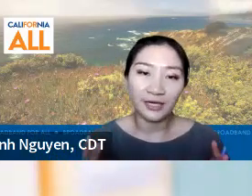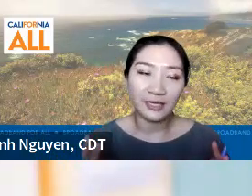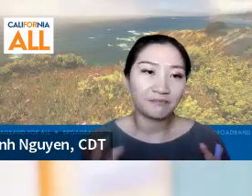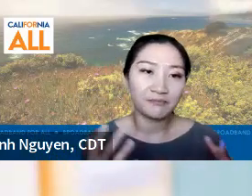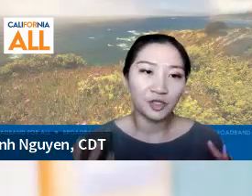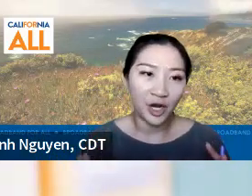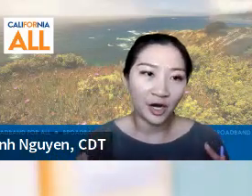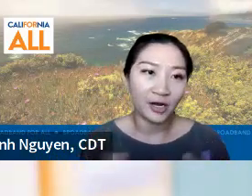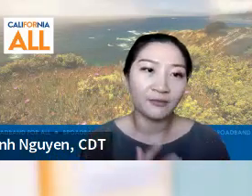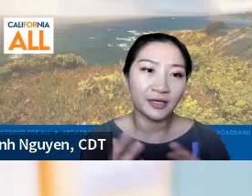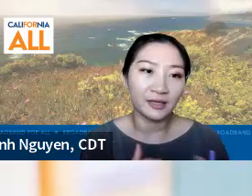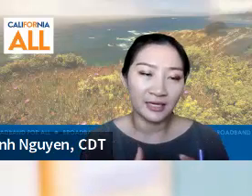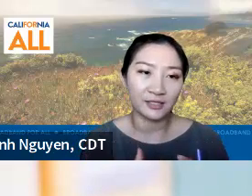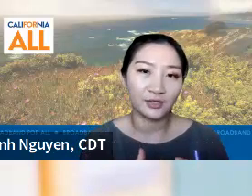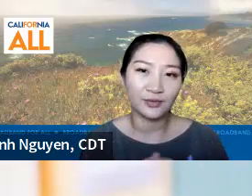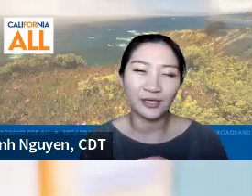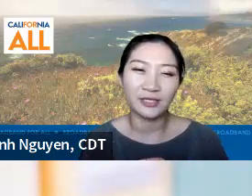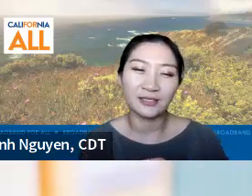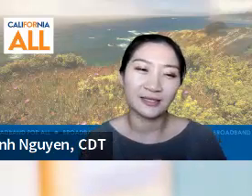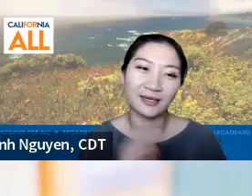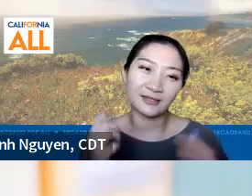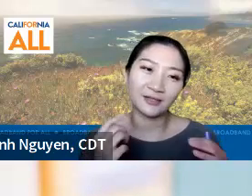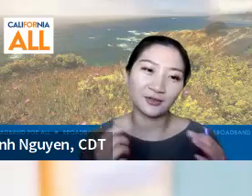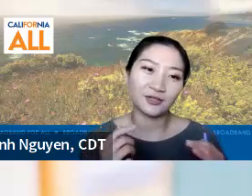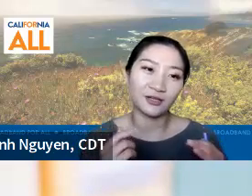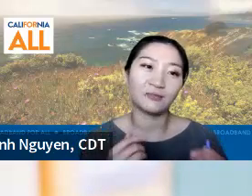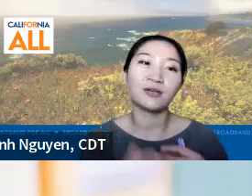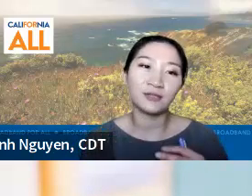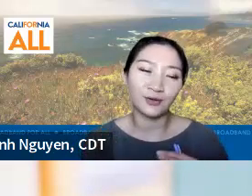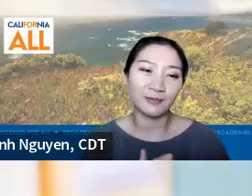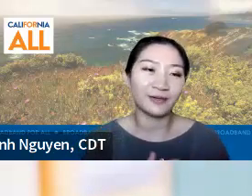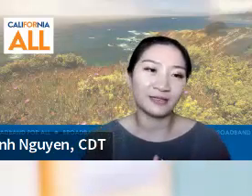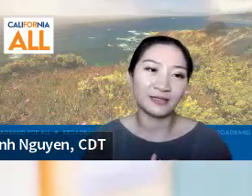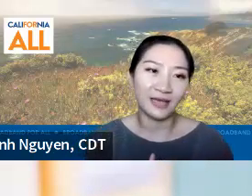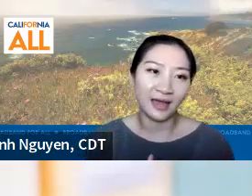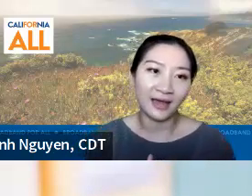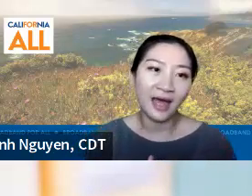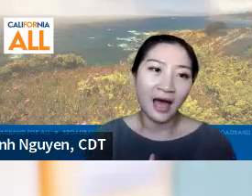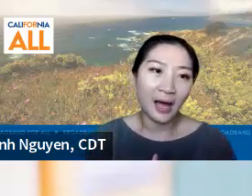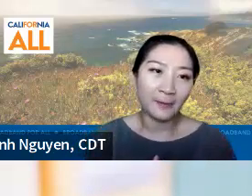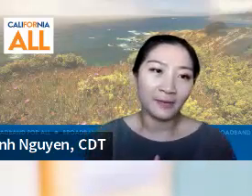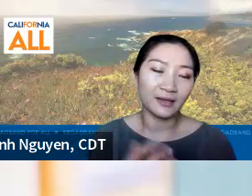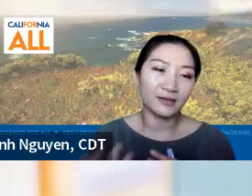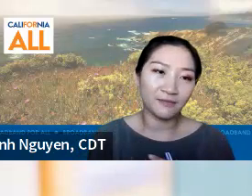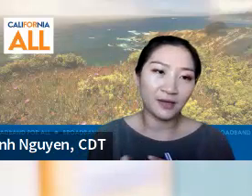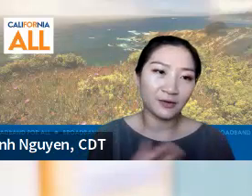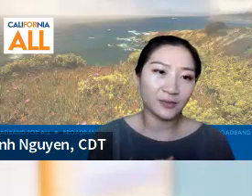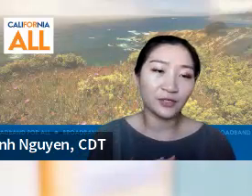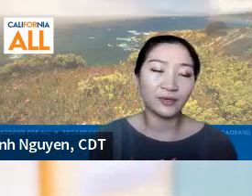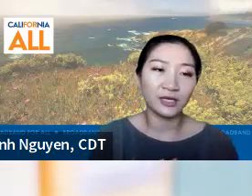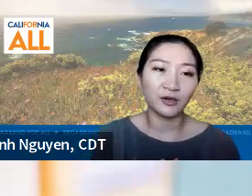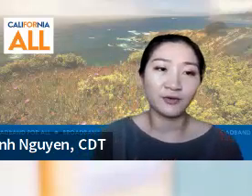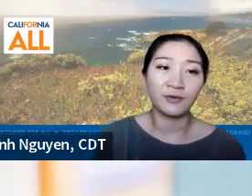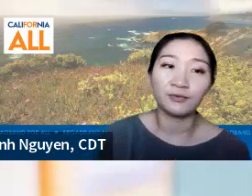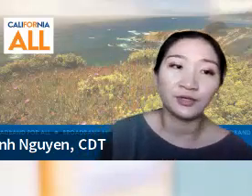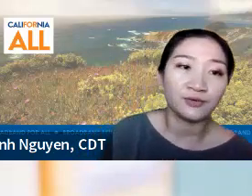feel free to share. I'll read the next two questions as you're starting to brainstorm what to say. But something else we